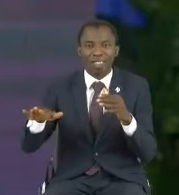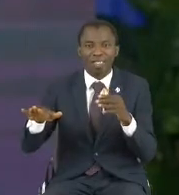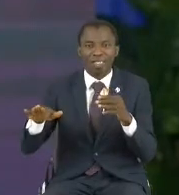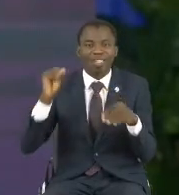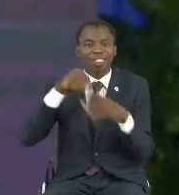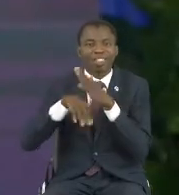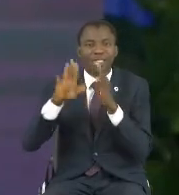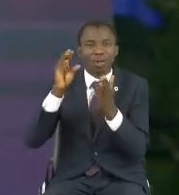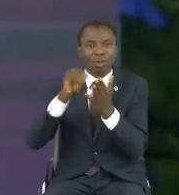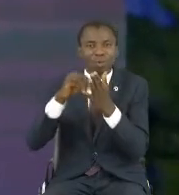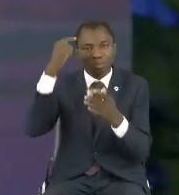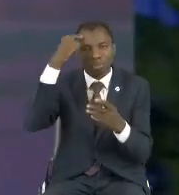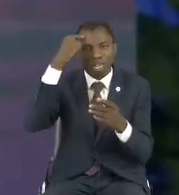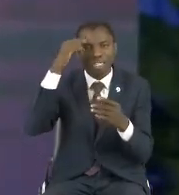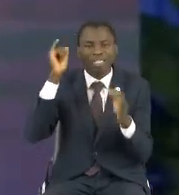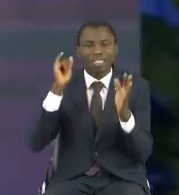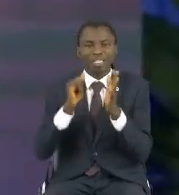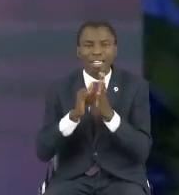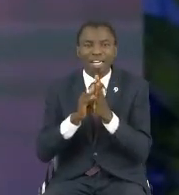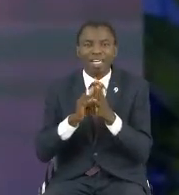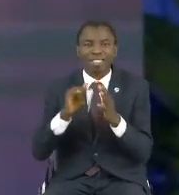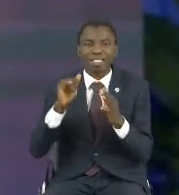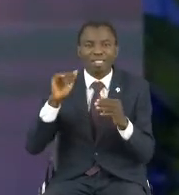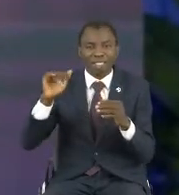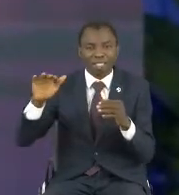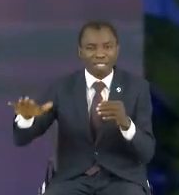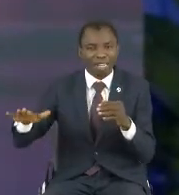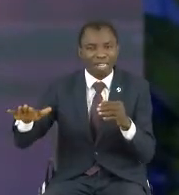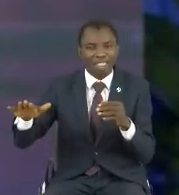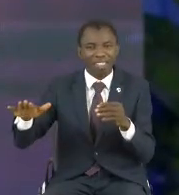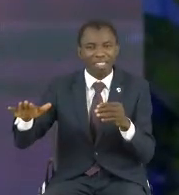mind, that child is yours